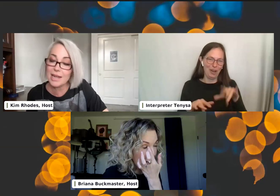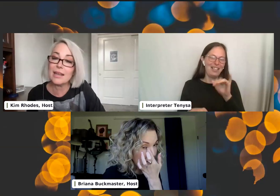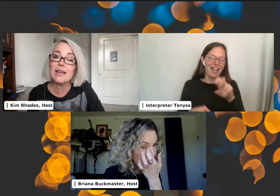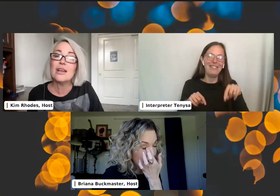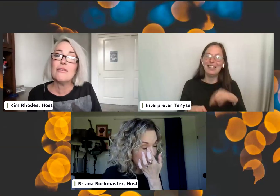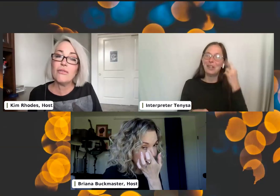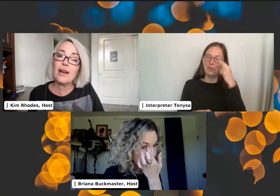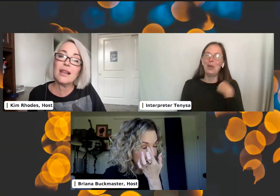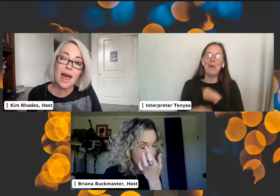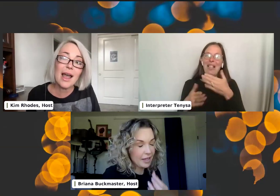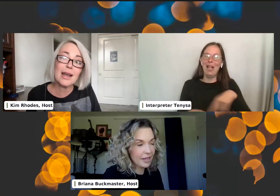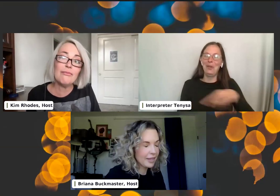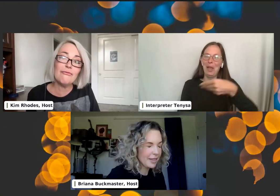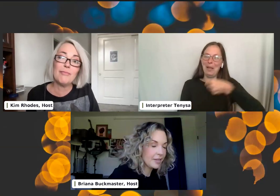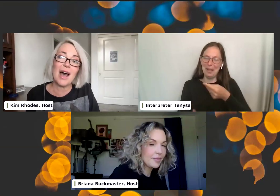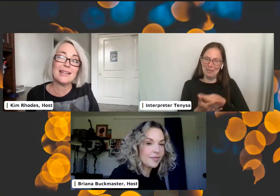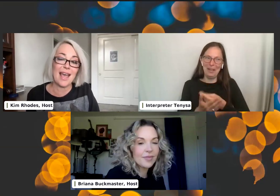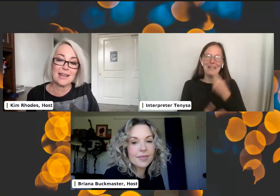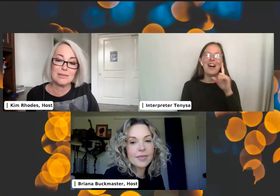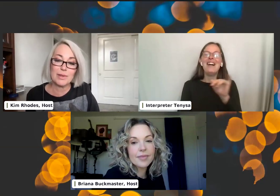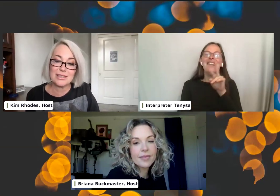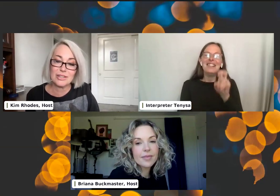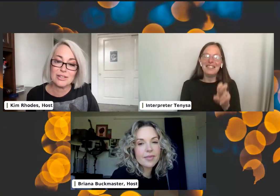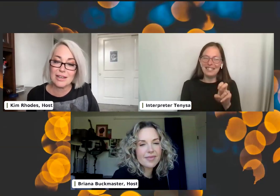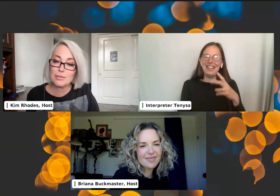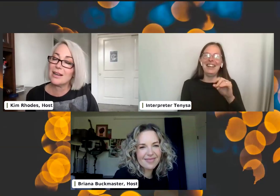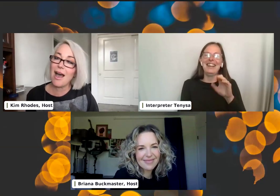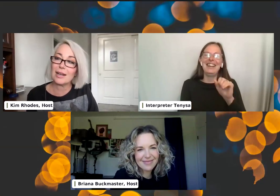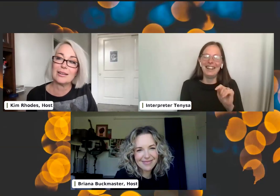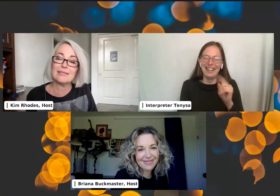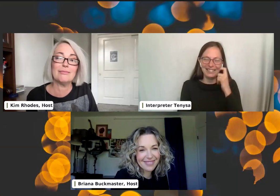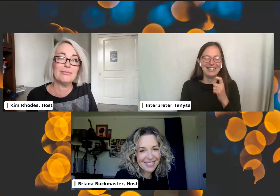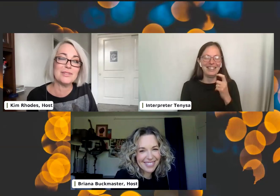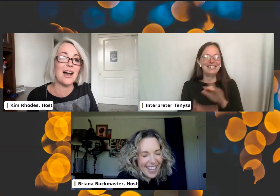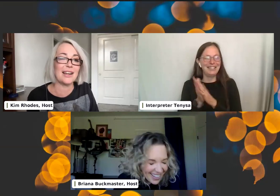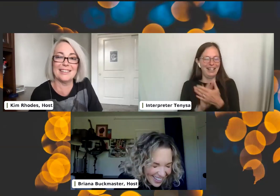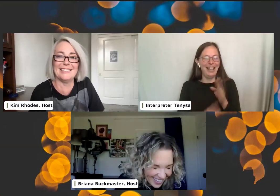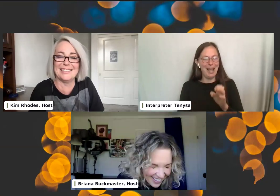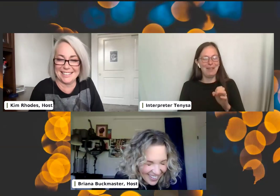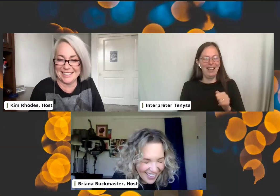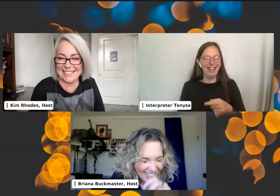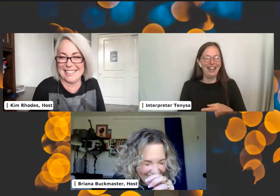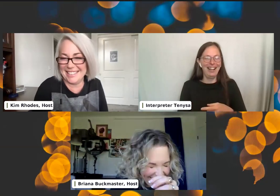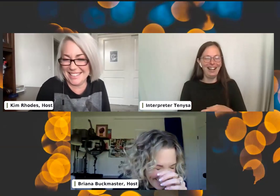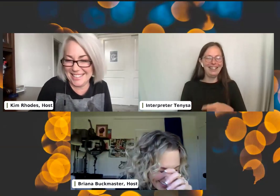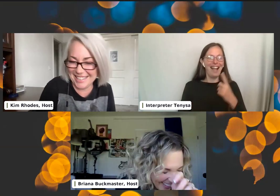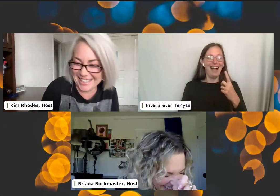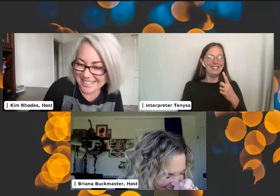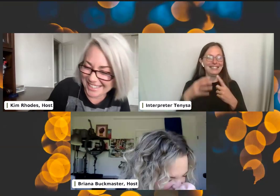pay money for a live podcast, because it turns out to be a cocksuck.